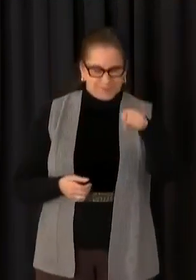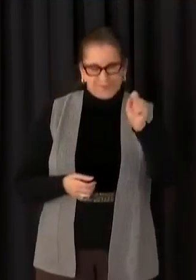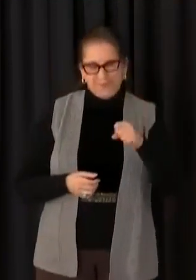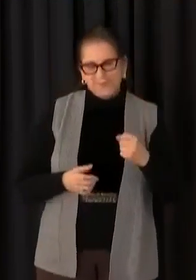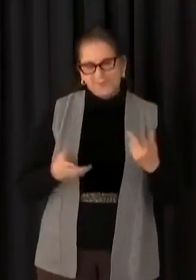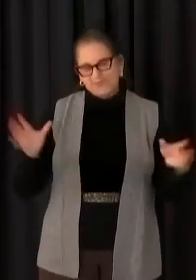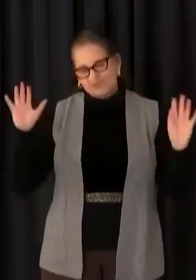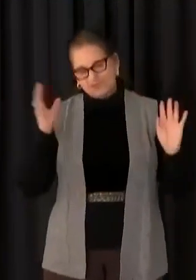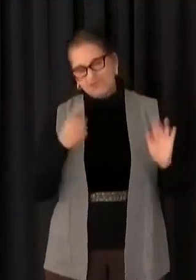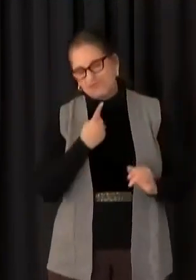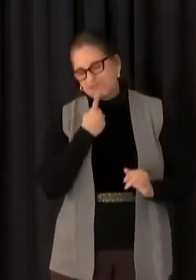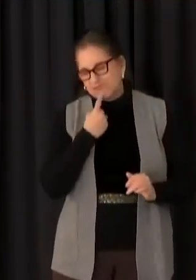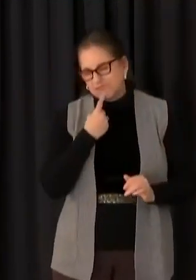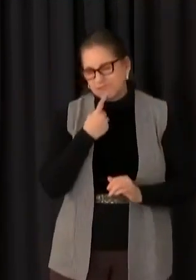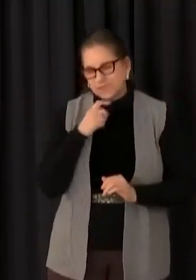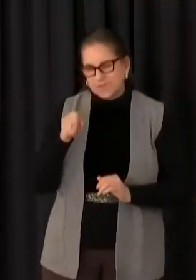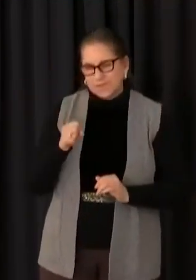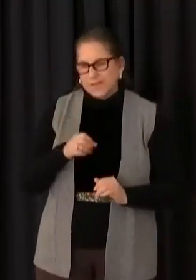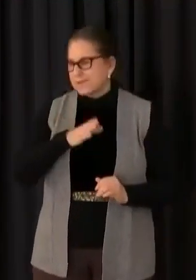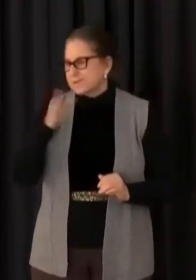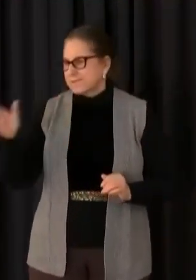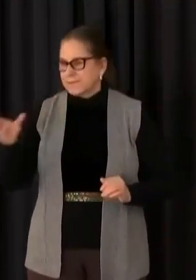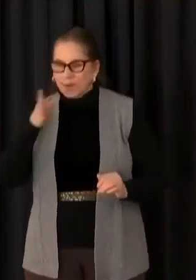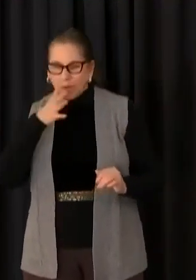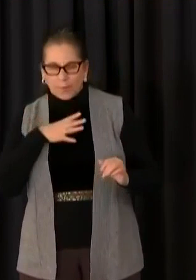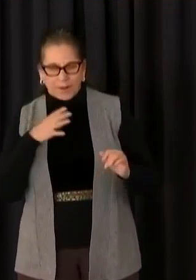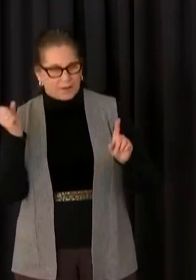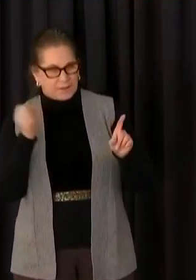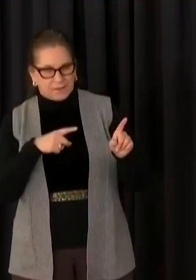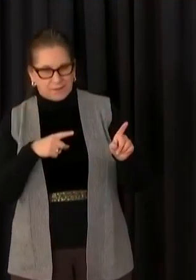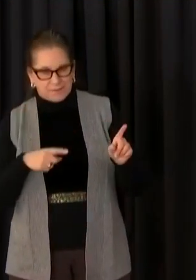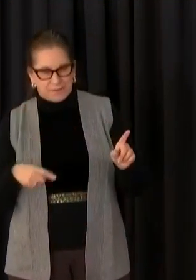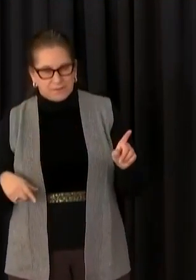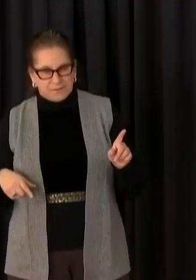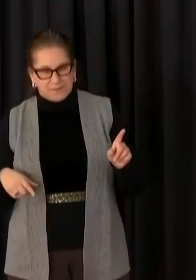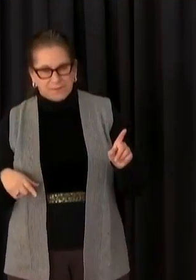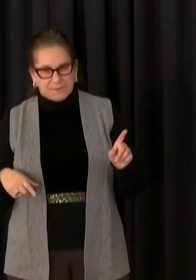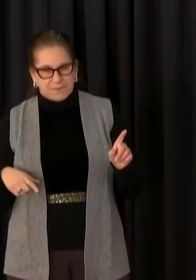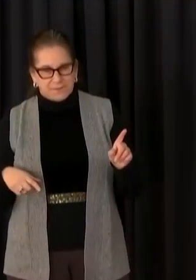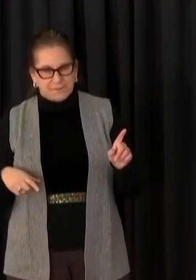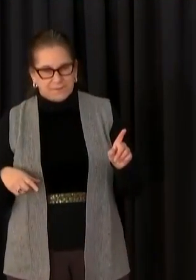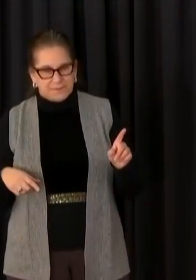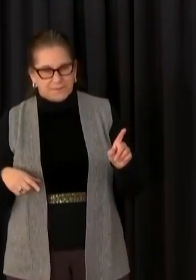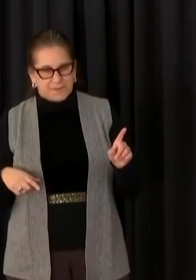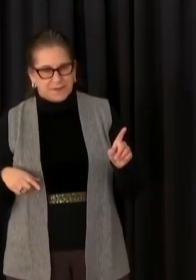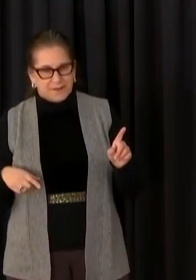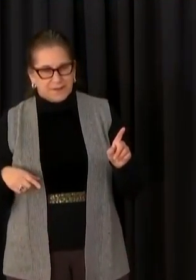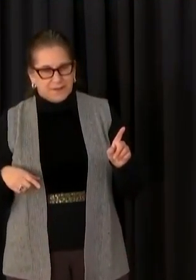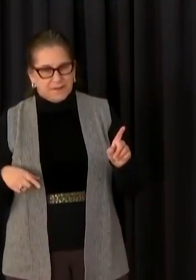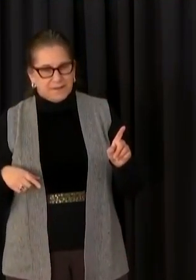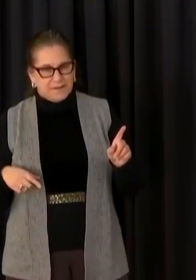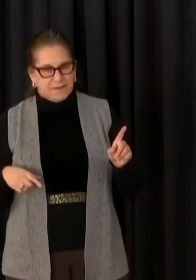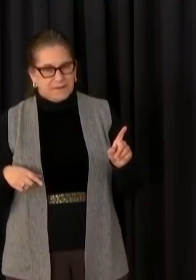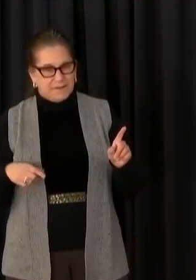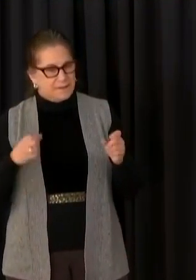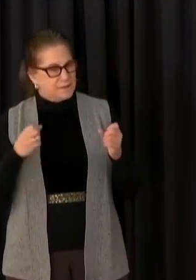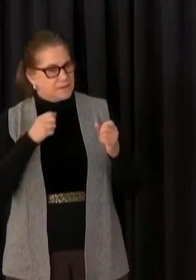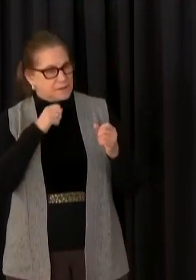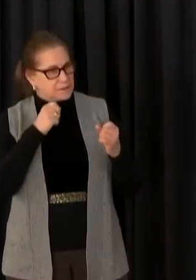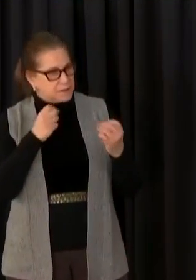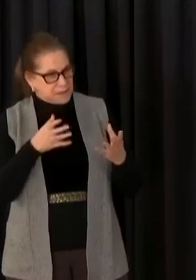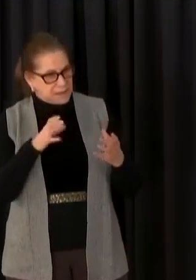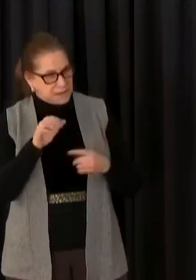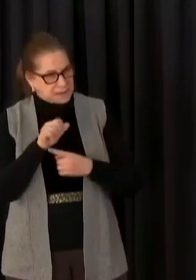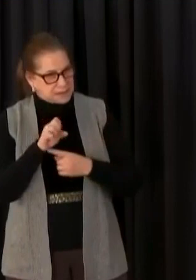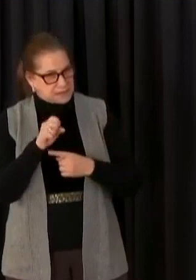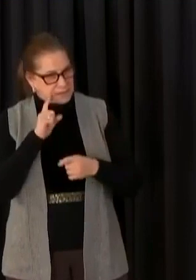more sweep around. Amanda? Thank you. So while we didn't report as many cases today, thank goodness, DC did report, I believe,